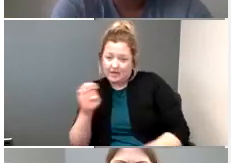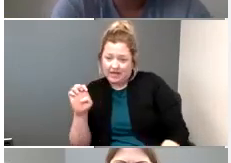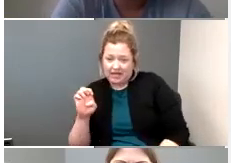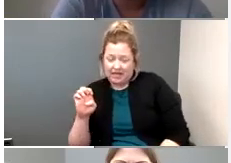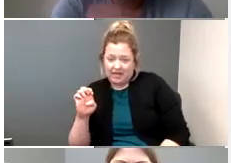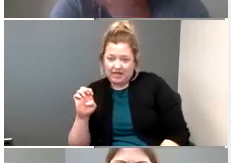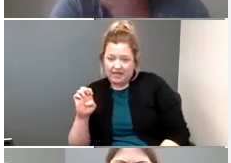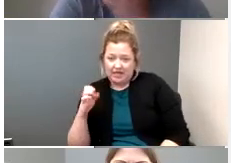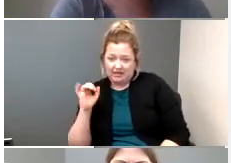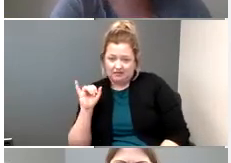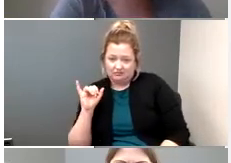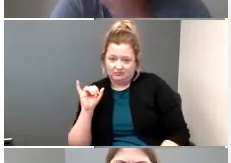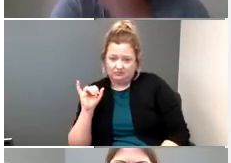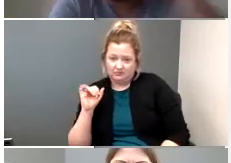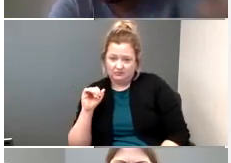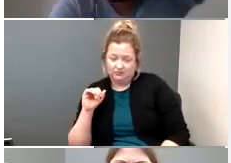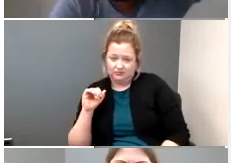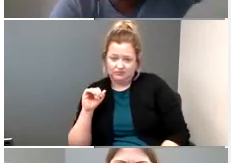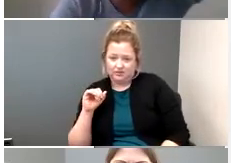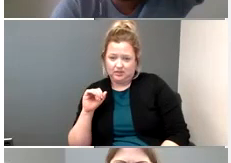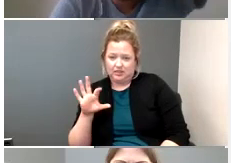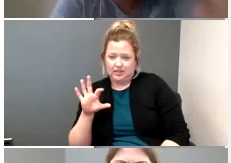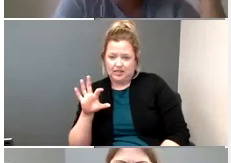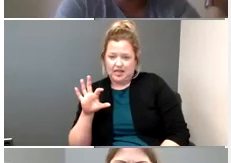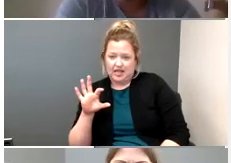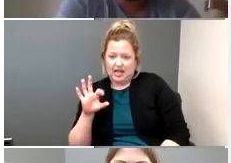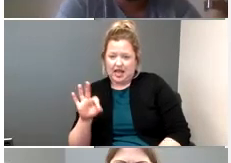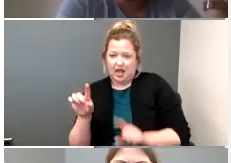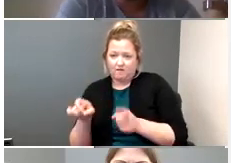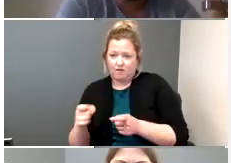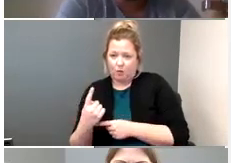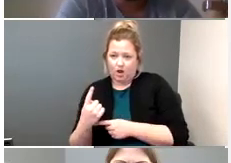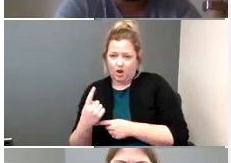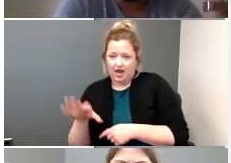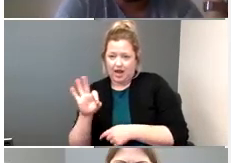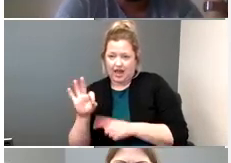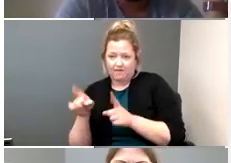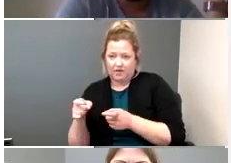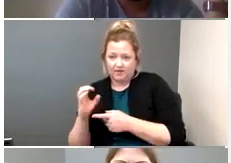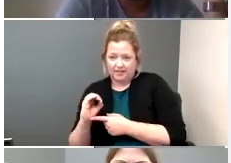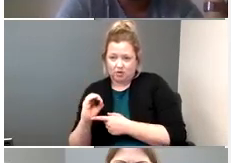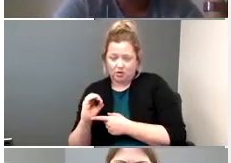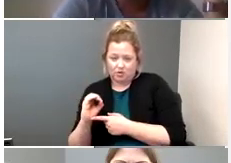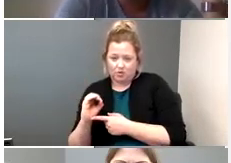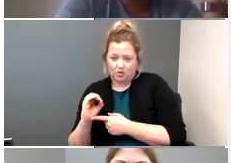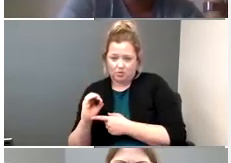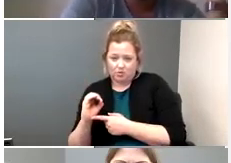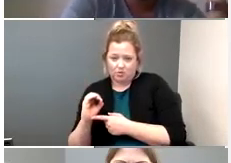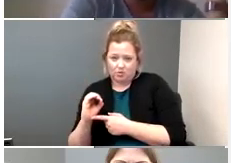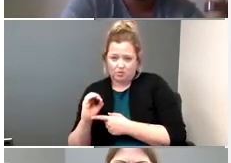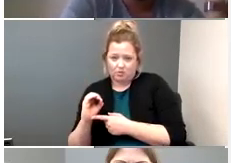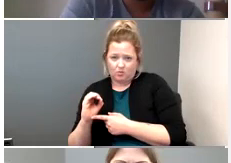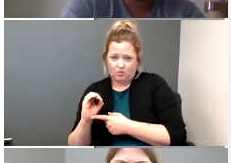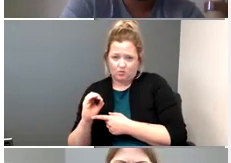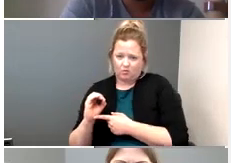1, right? No, f of 1 plus f of 0, both. Just change this code a bit. Well, sir,